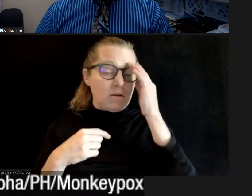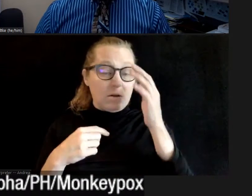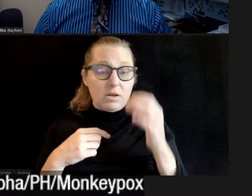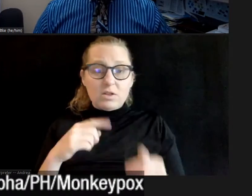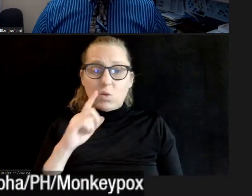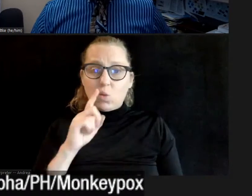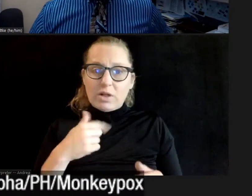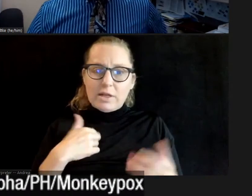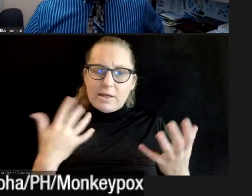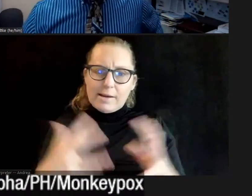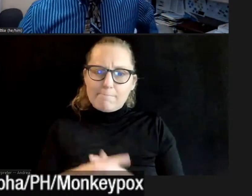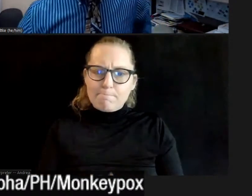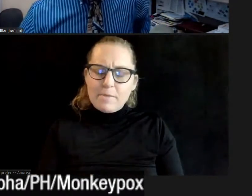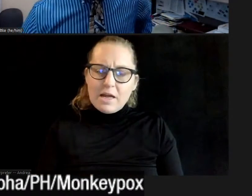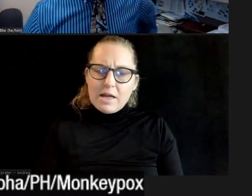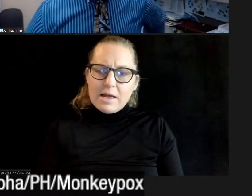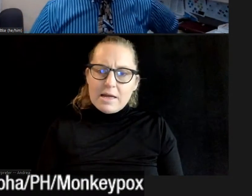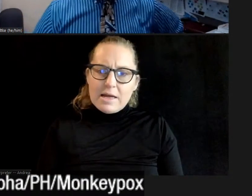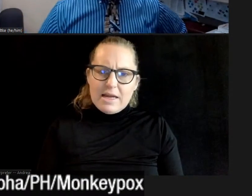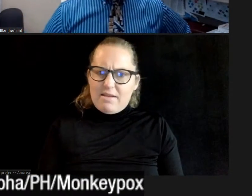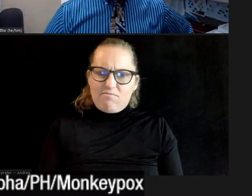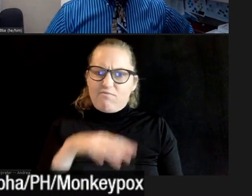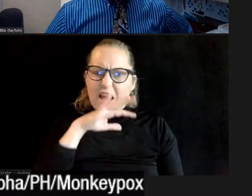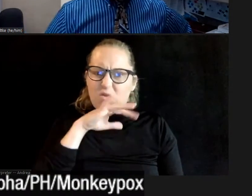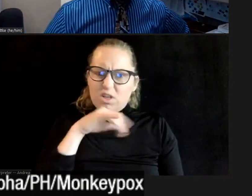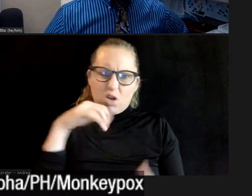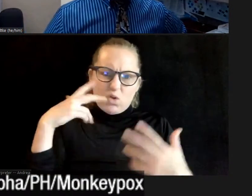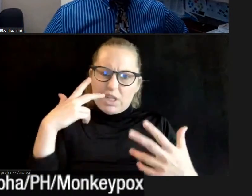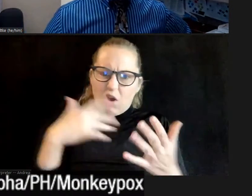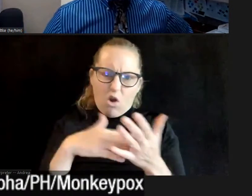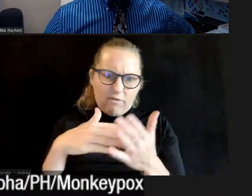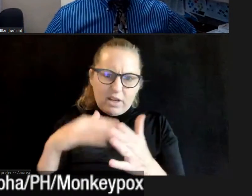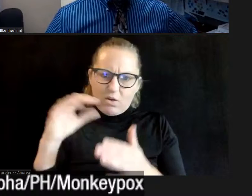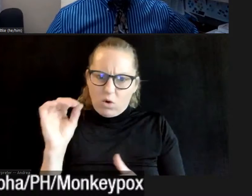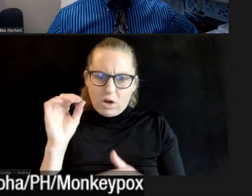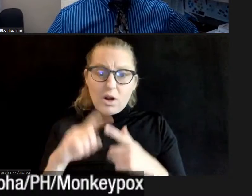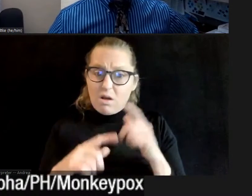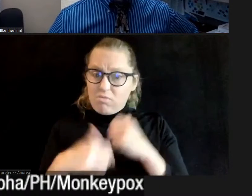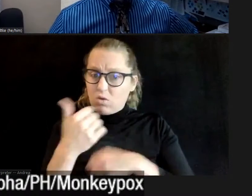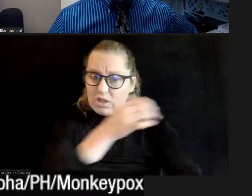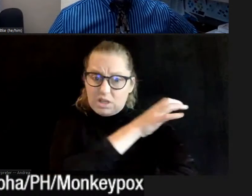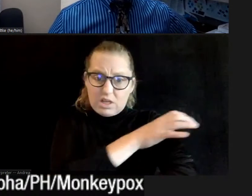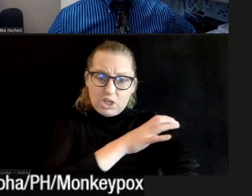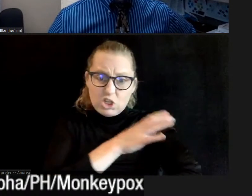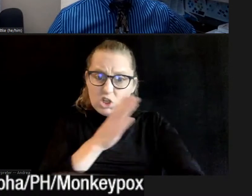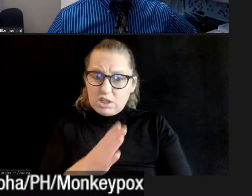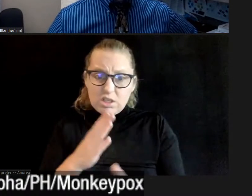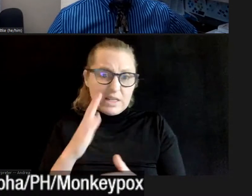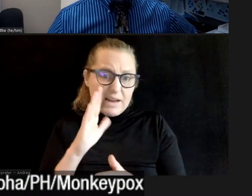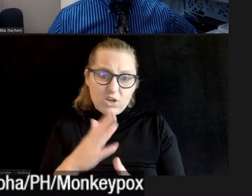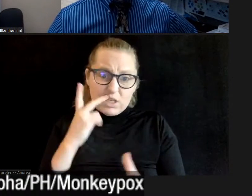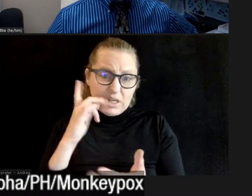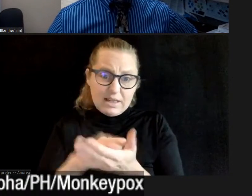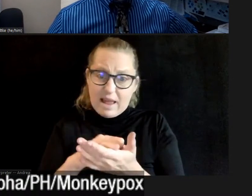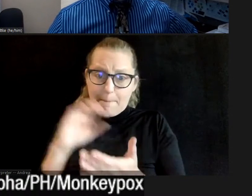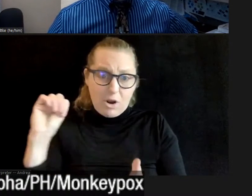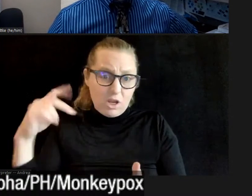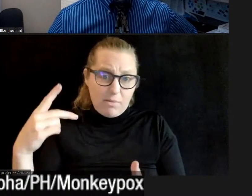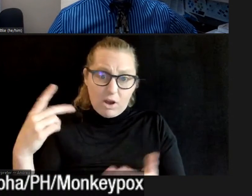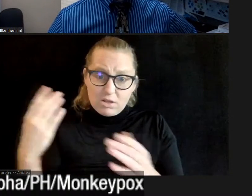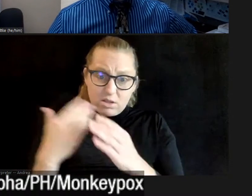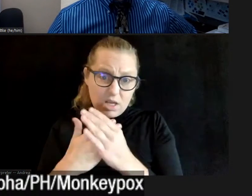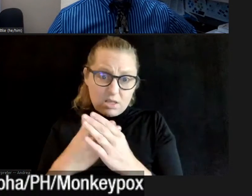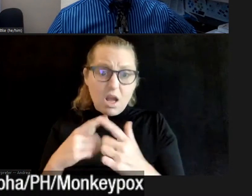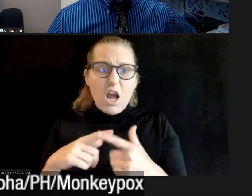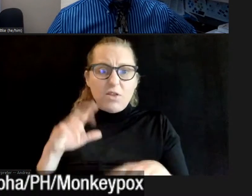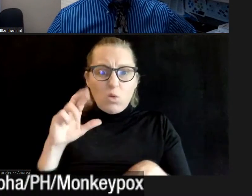relatively unseen virus in Oregon. Most clinicians have not seen a case of monkeypox. The rash can be subtle